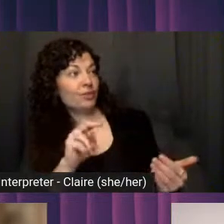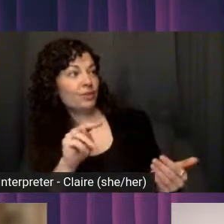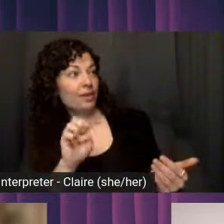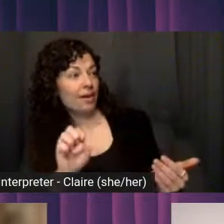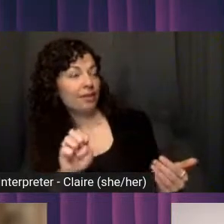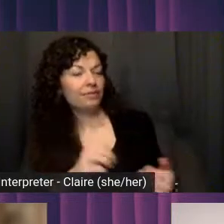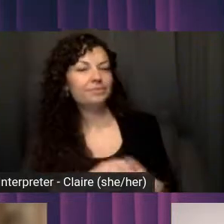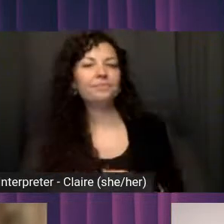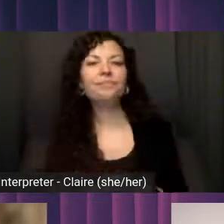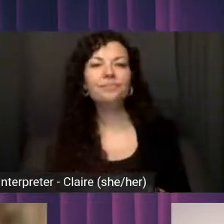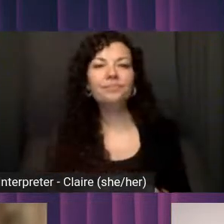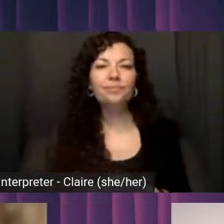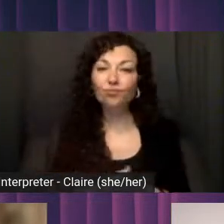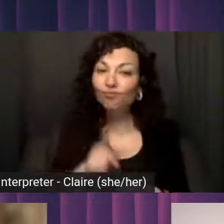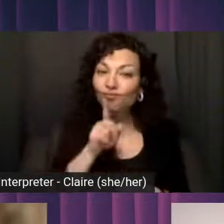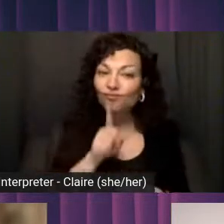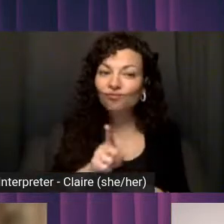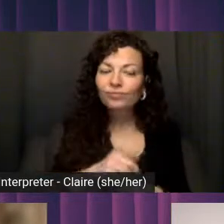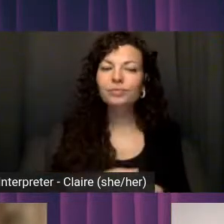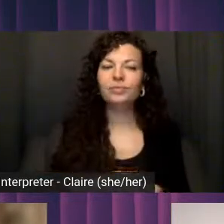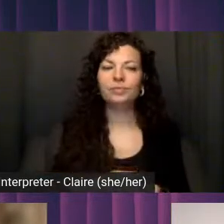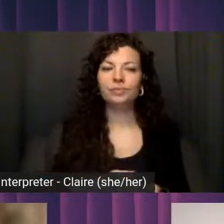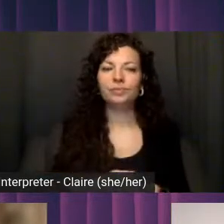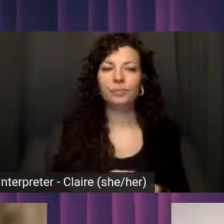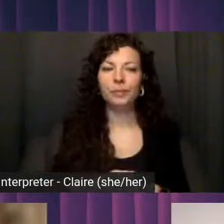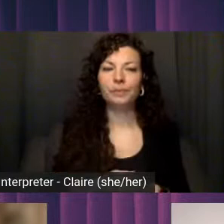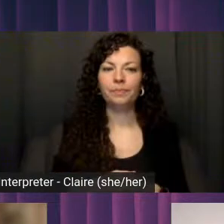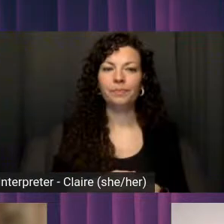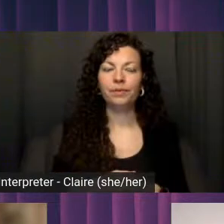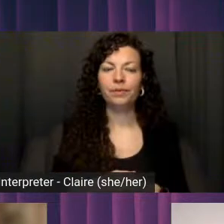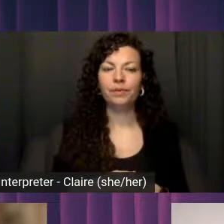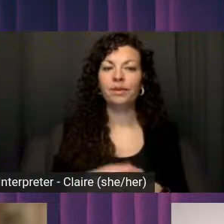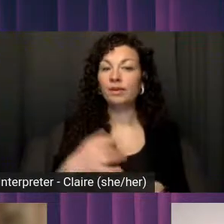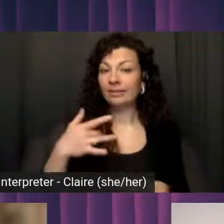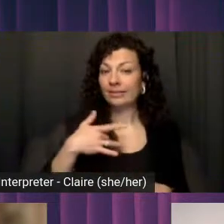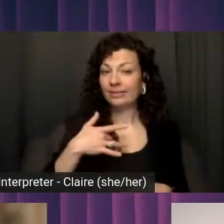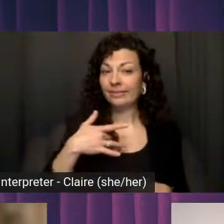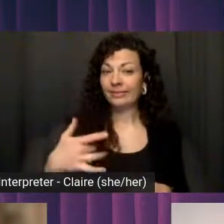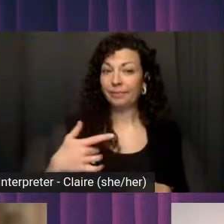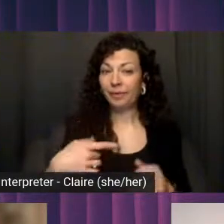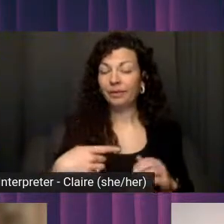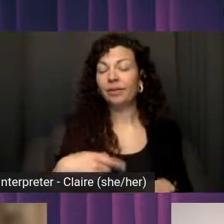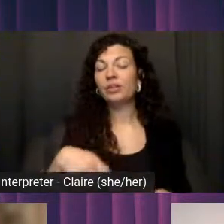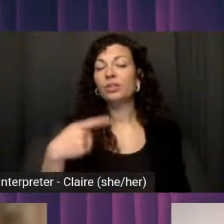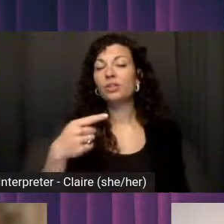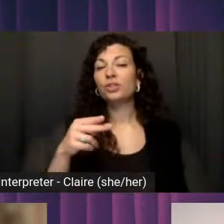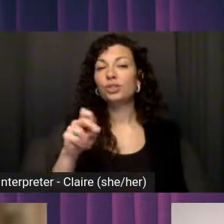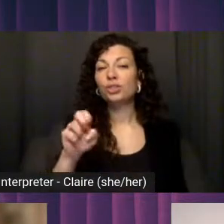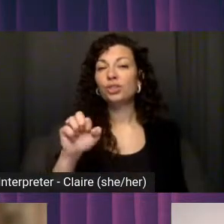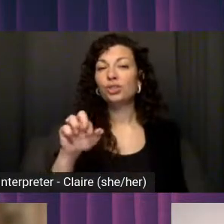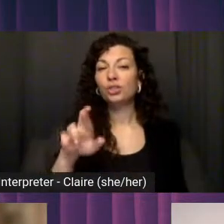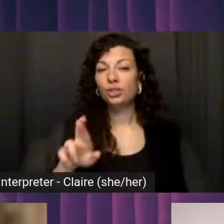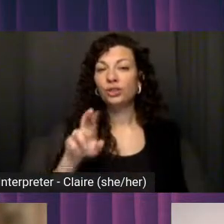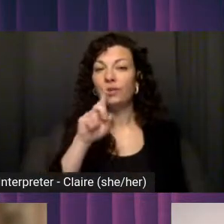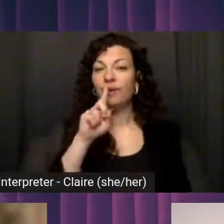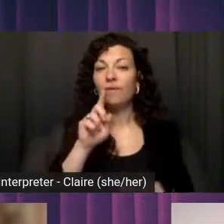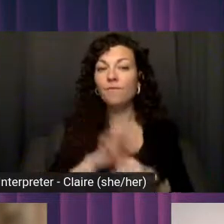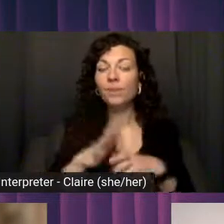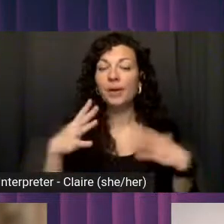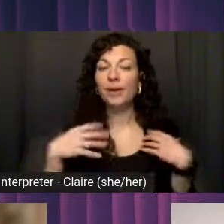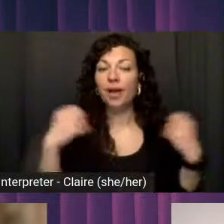Sure. So I think how I often use gender affirming healthcare is a